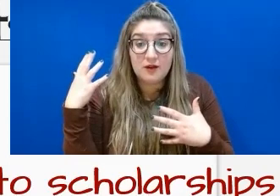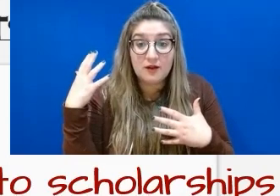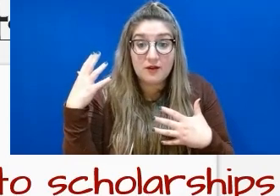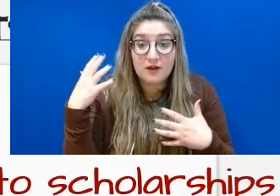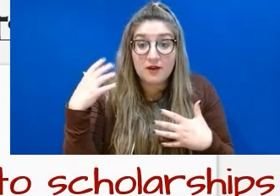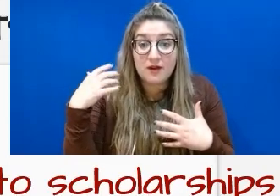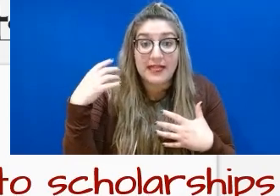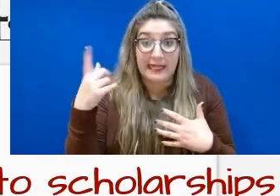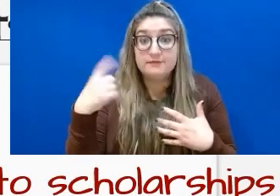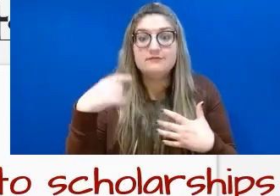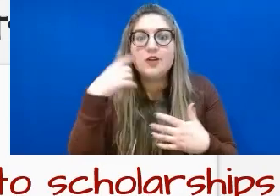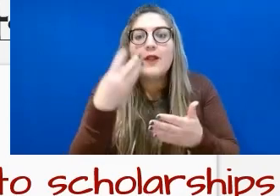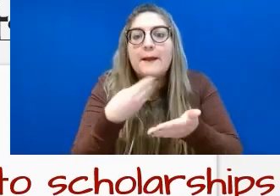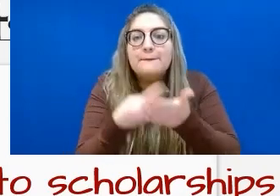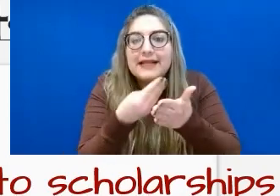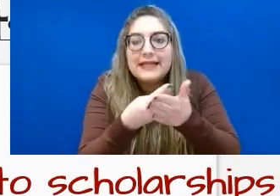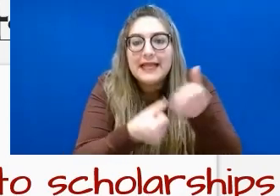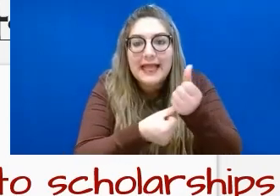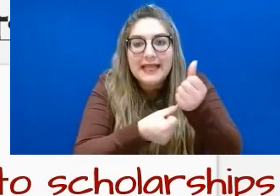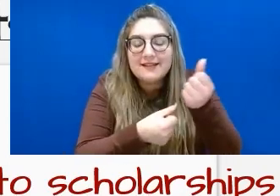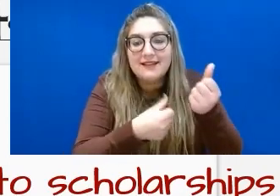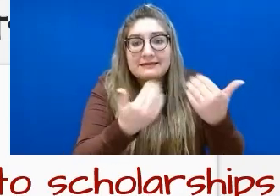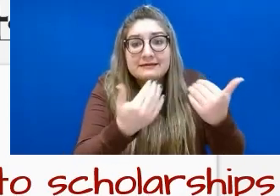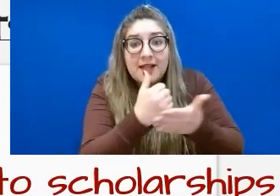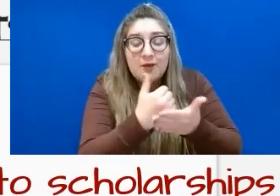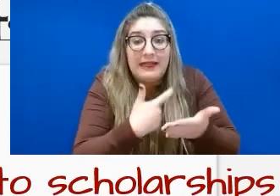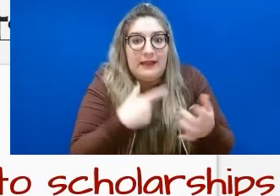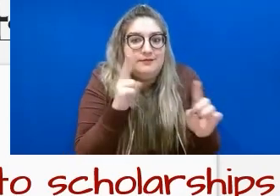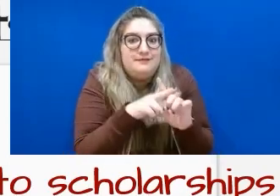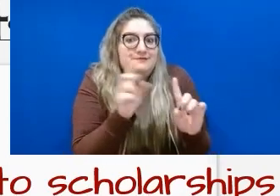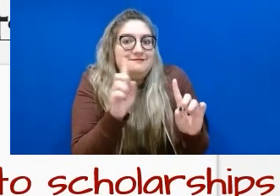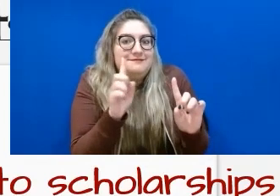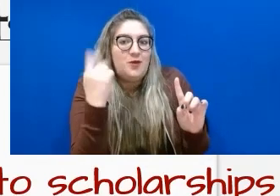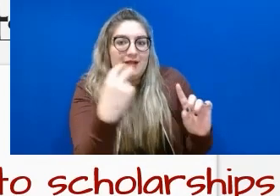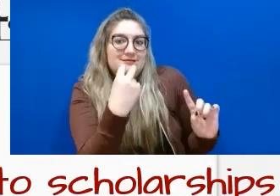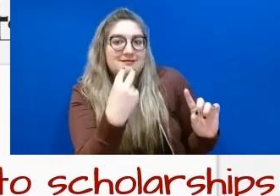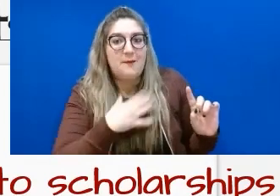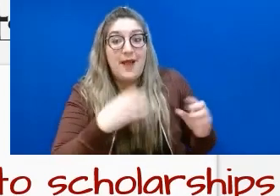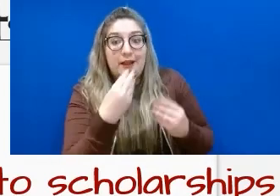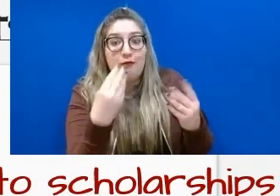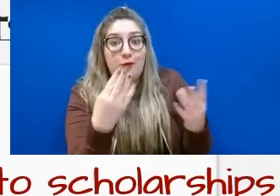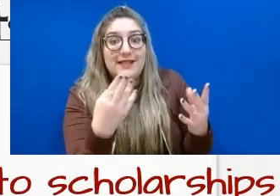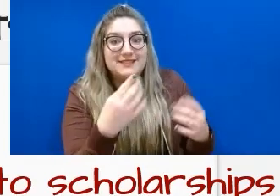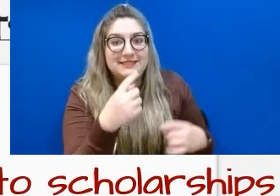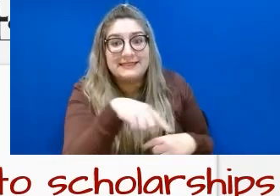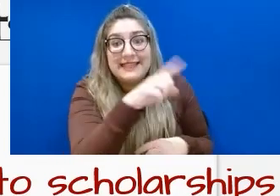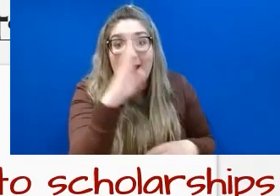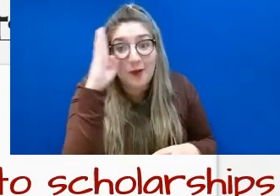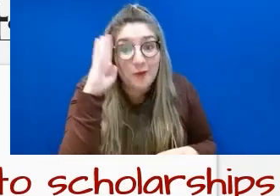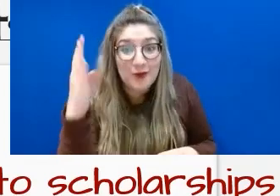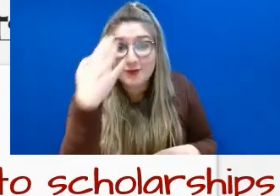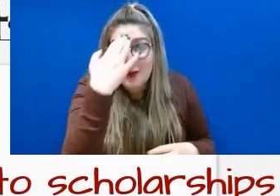want to apply for financial aid or scholarships. They feel like, oh no, I don't want to apply for that because I don't want to give my information. Technically, they don't want to apply